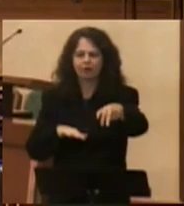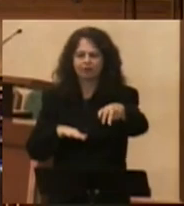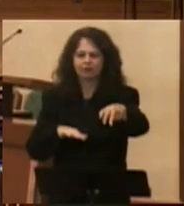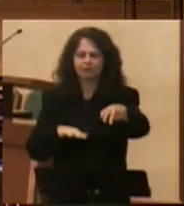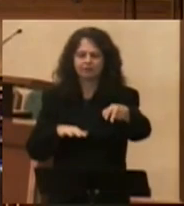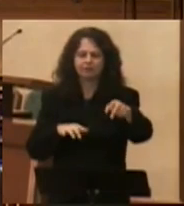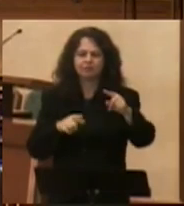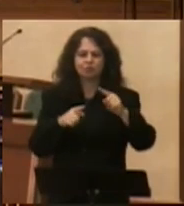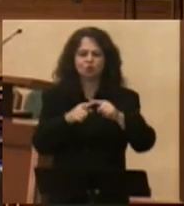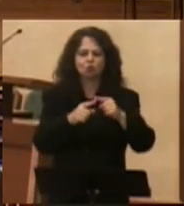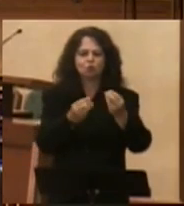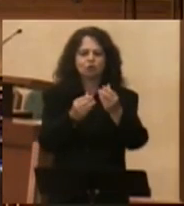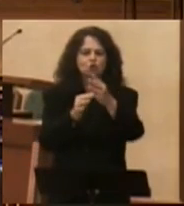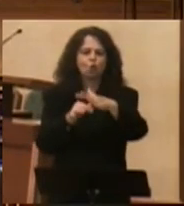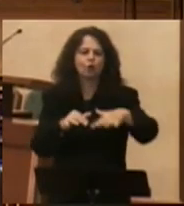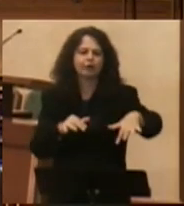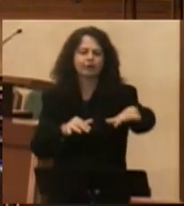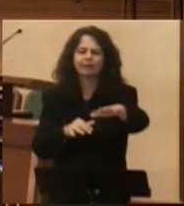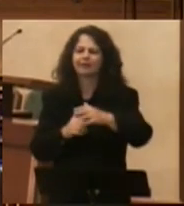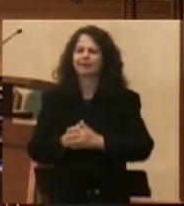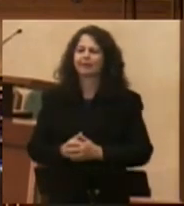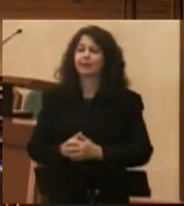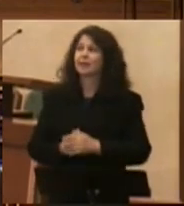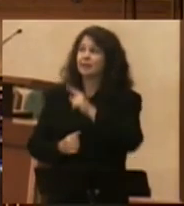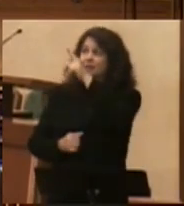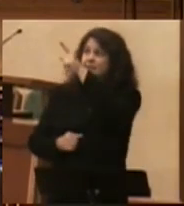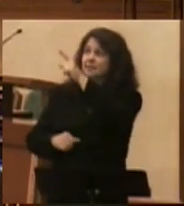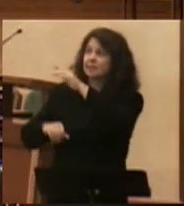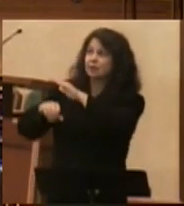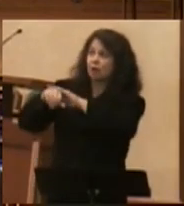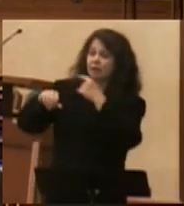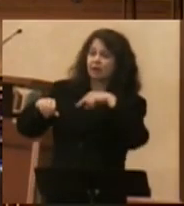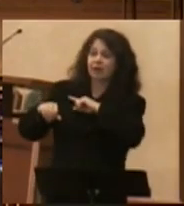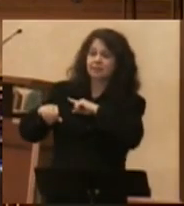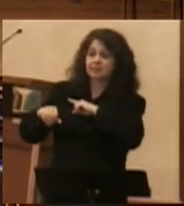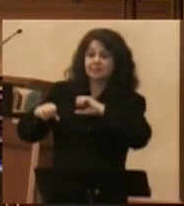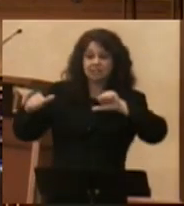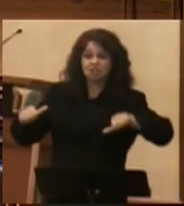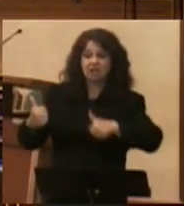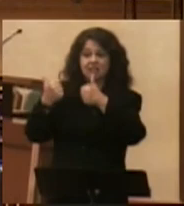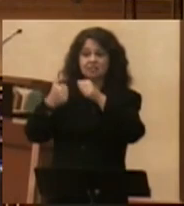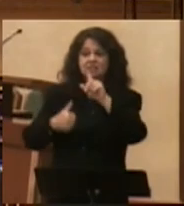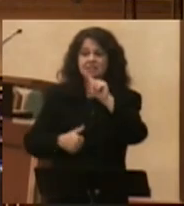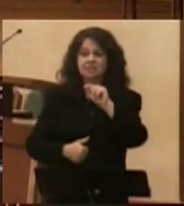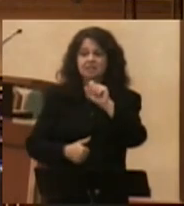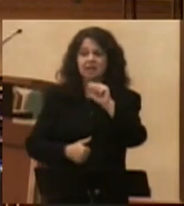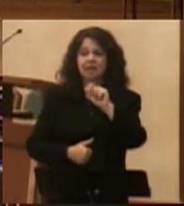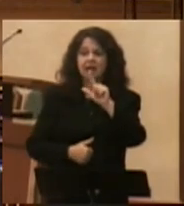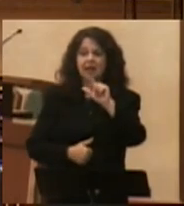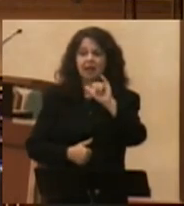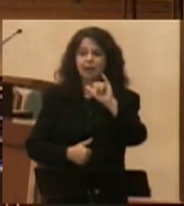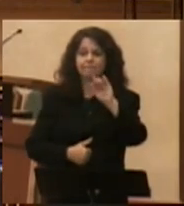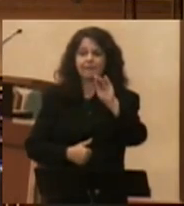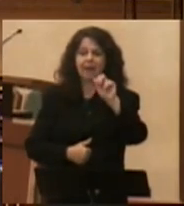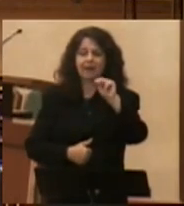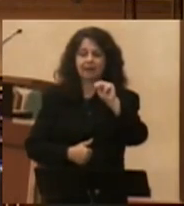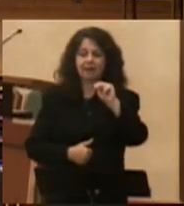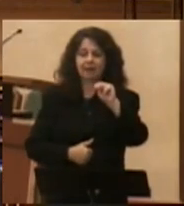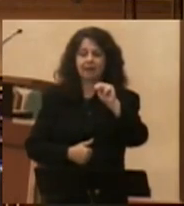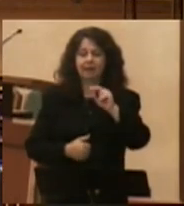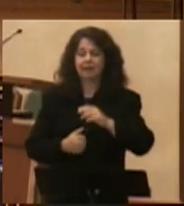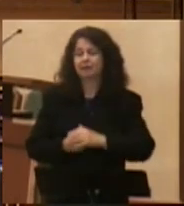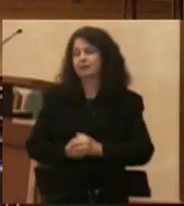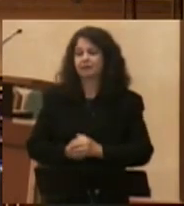likely. Is Jesus calling us to challenge the Taliban from our